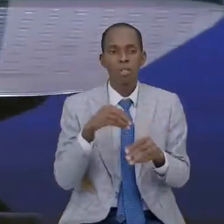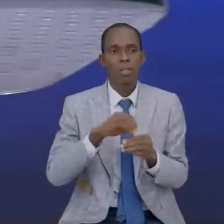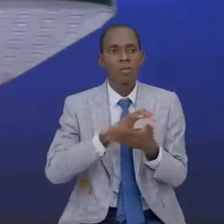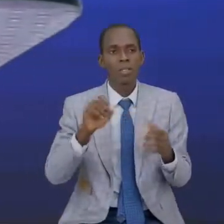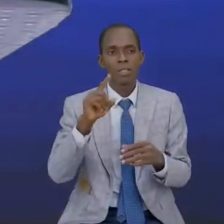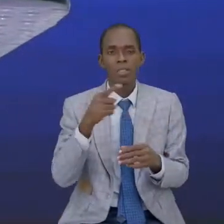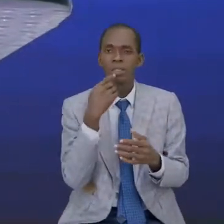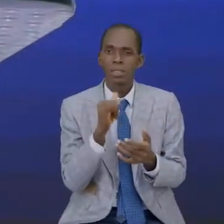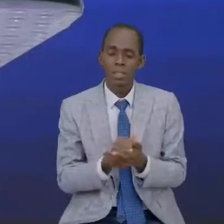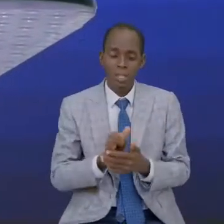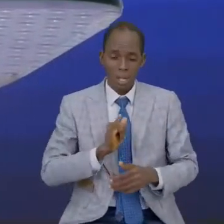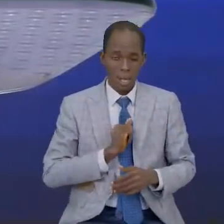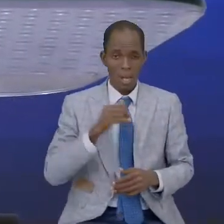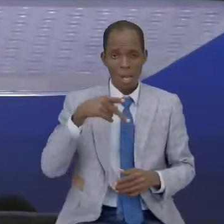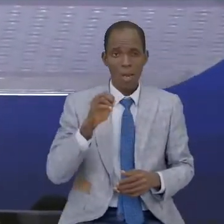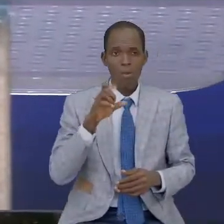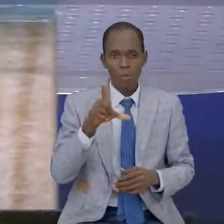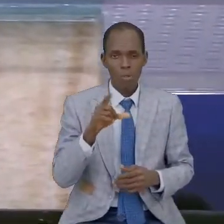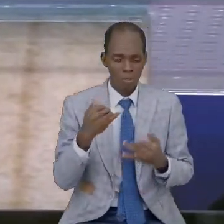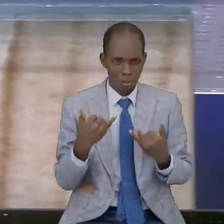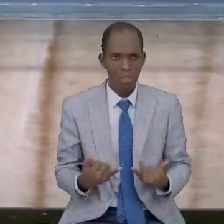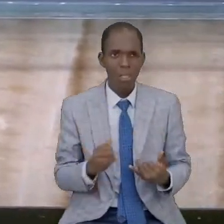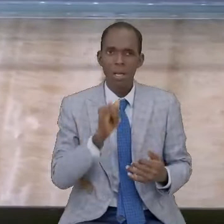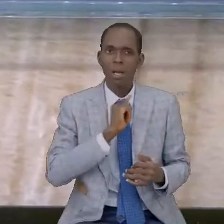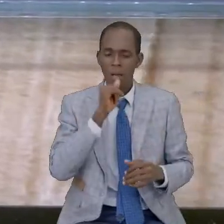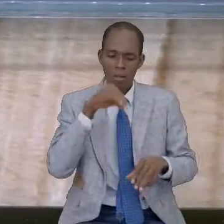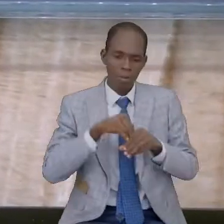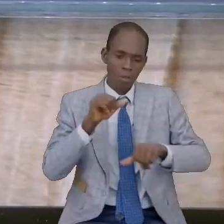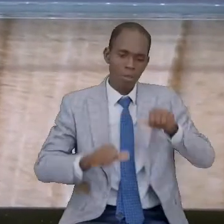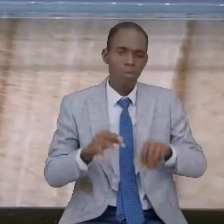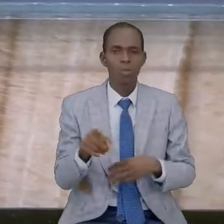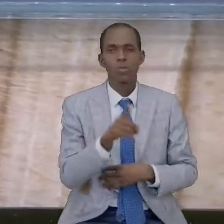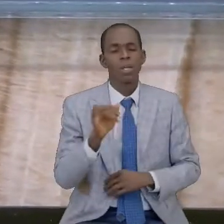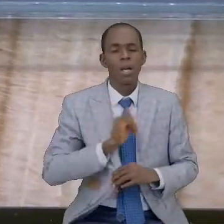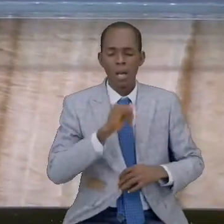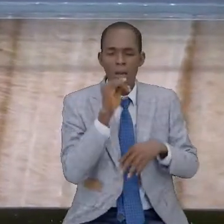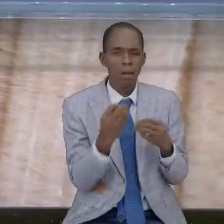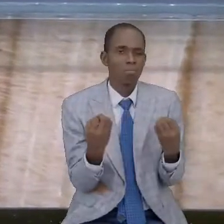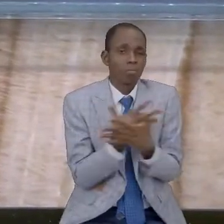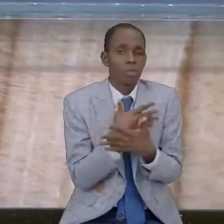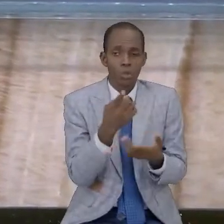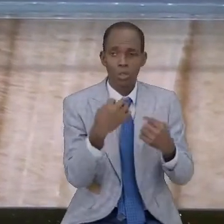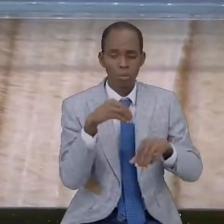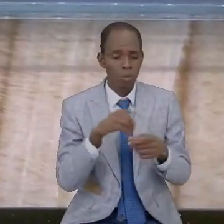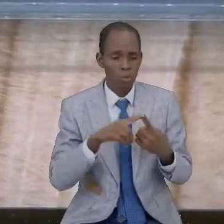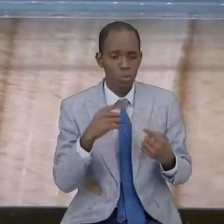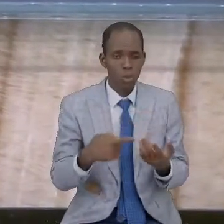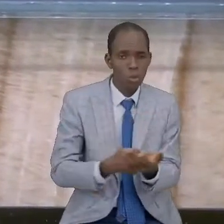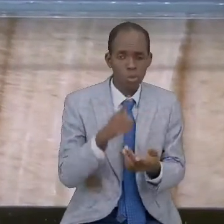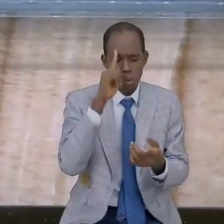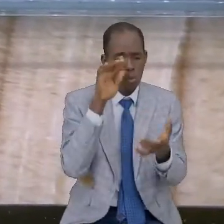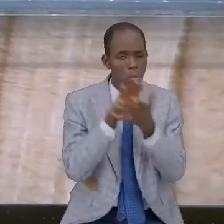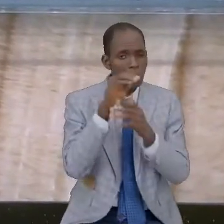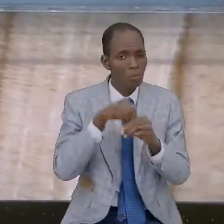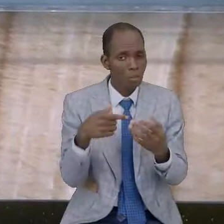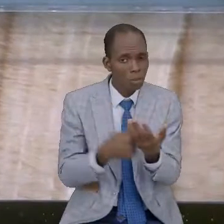I'm actually now in doubt of you. And I'm afraid you came into the gospel, you believed the gospel,